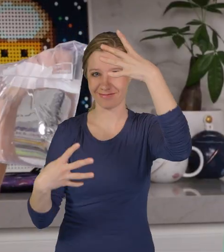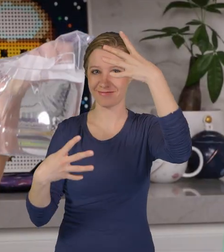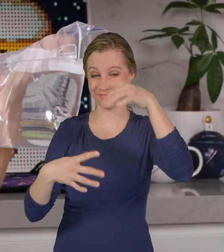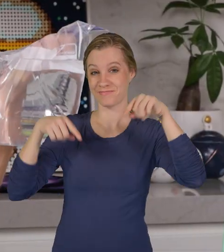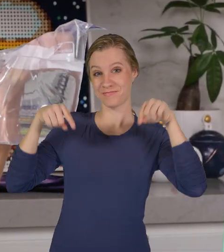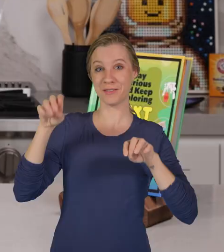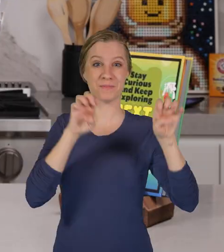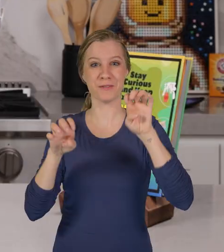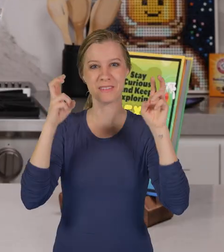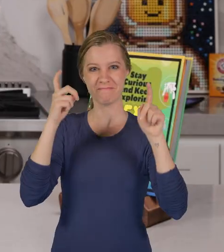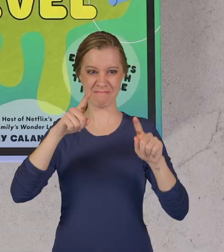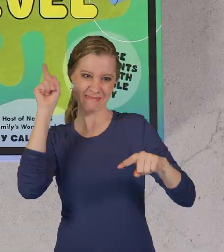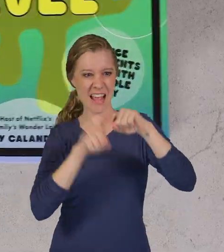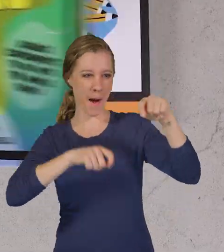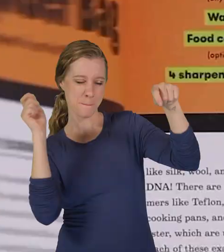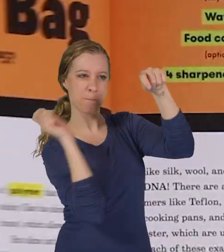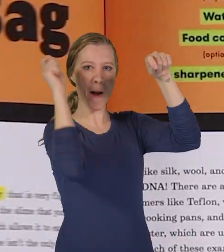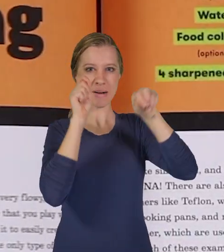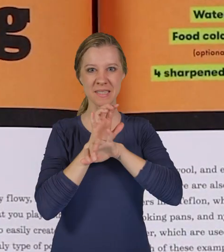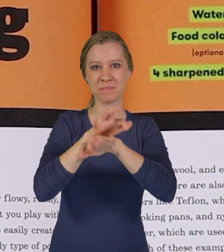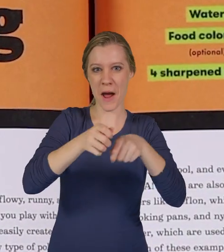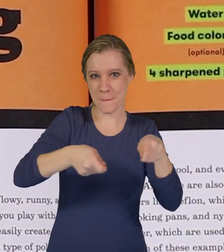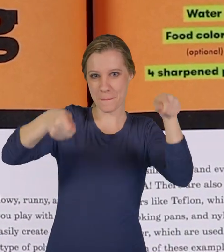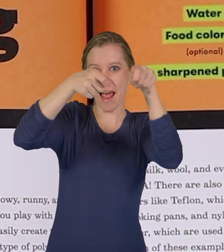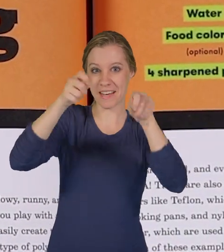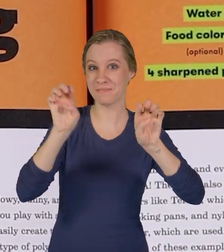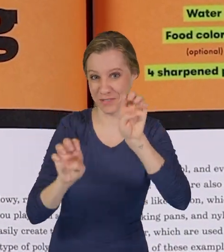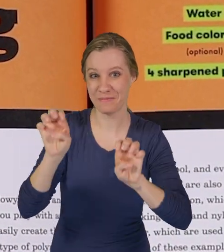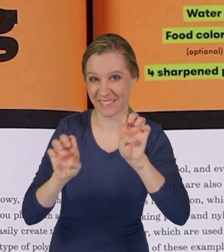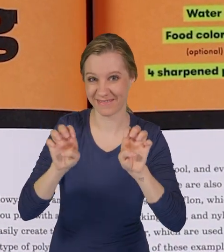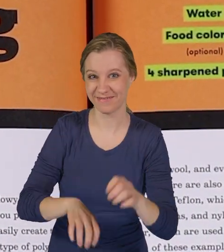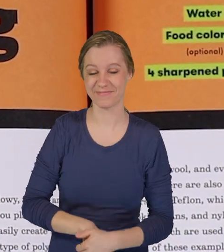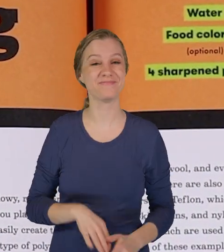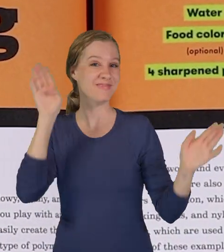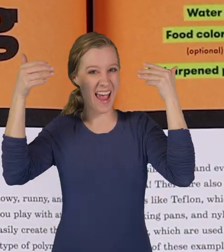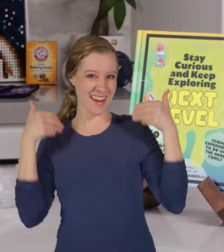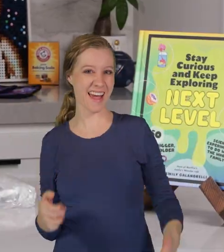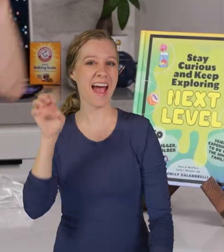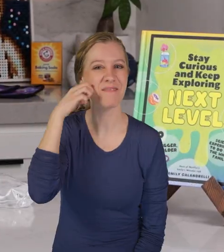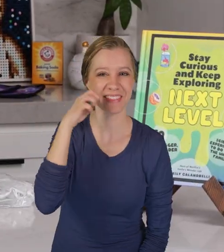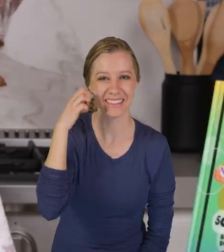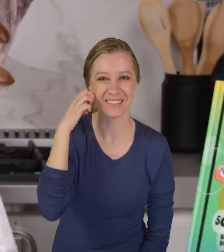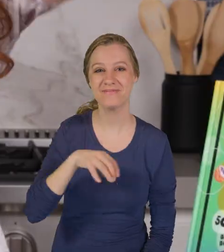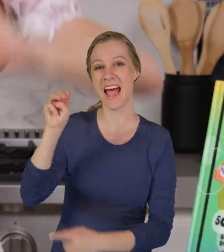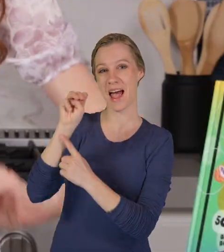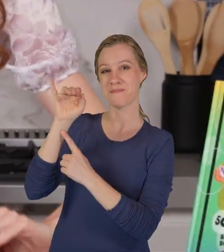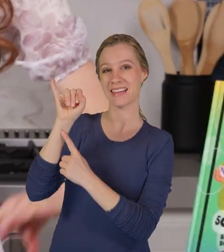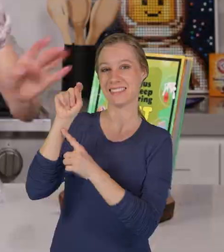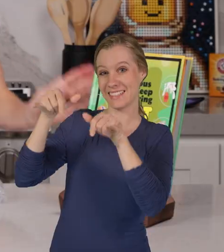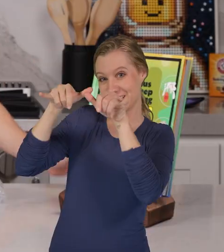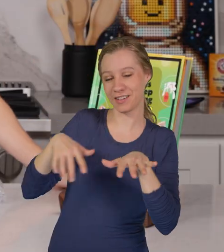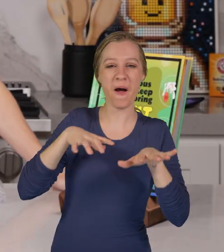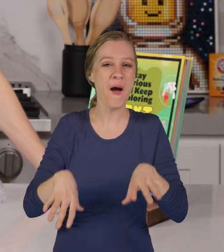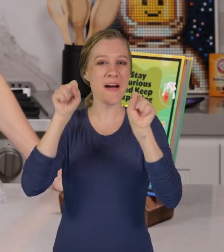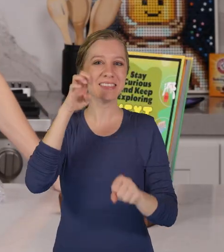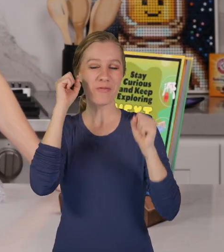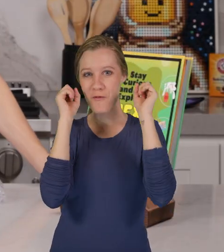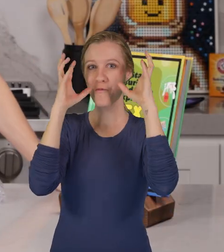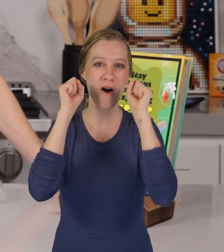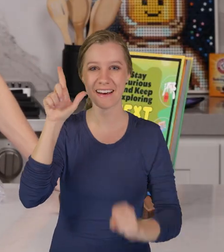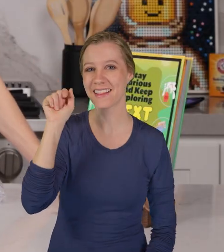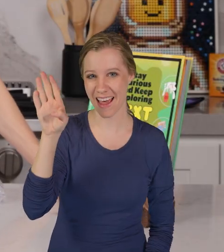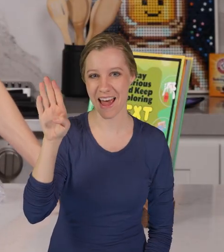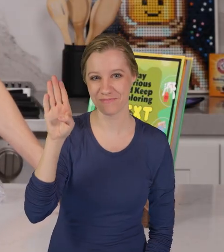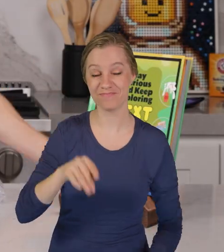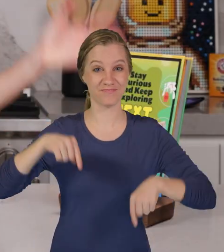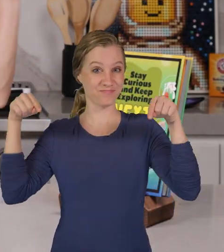answer to all of that and more with today's Unpoppable Spider Bag experiment. Hi everyone, I'm Emily Calandrelli, MIT engineer and